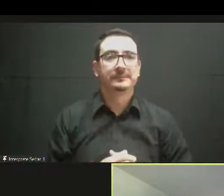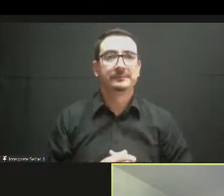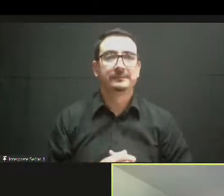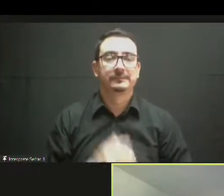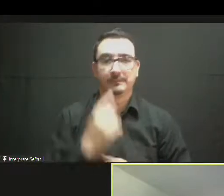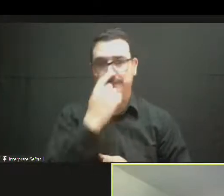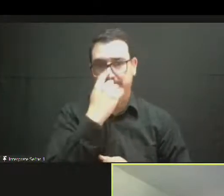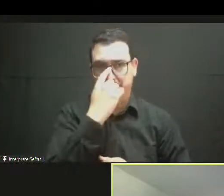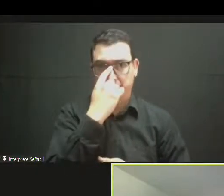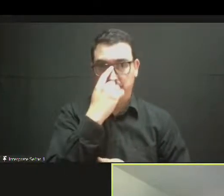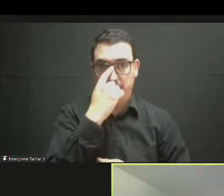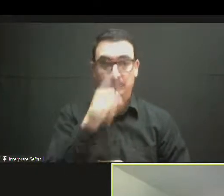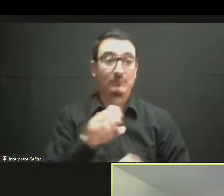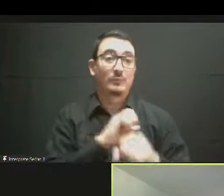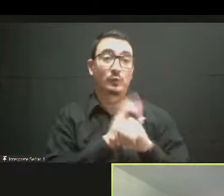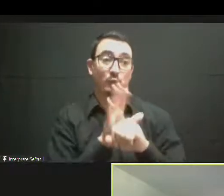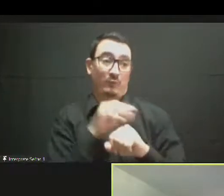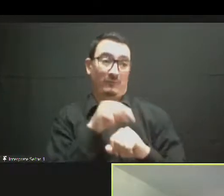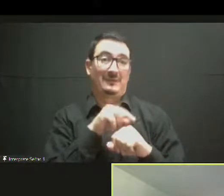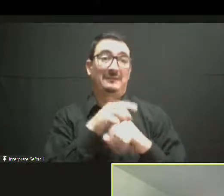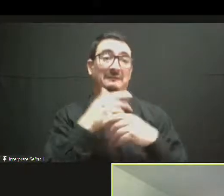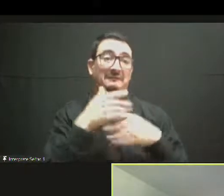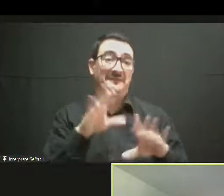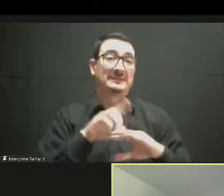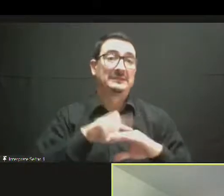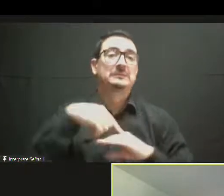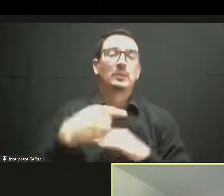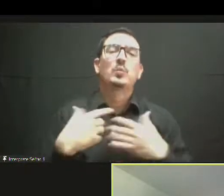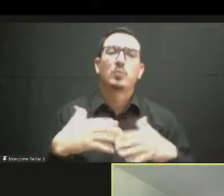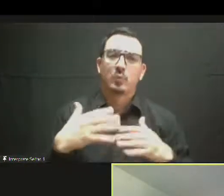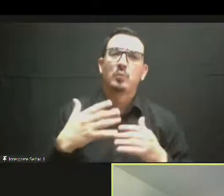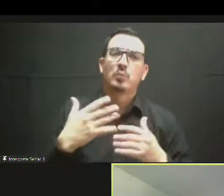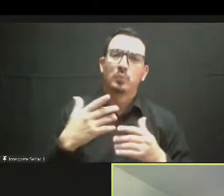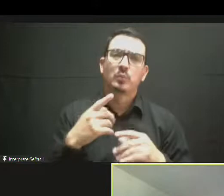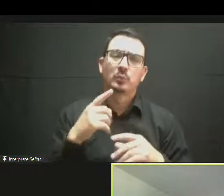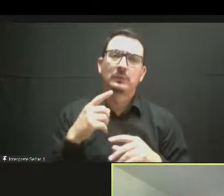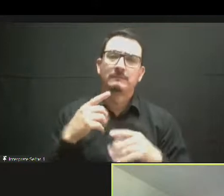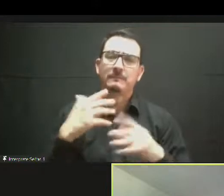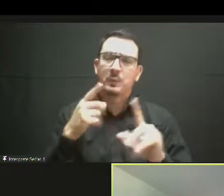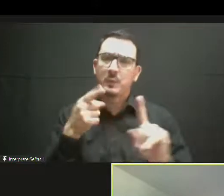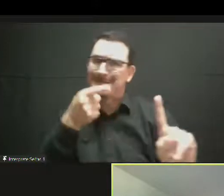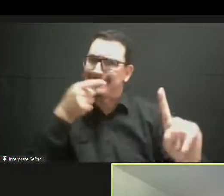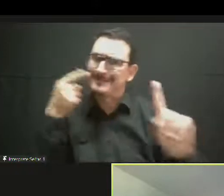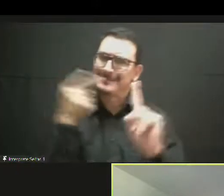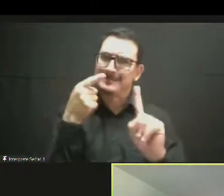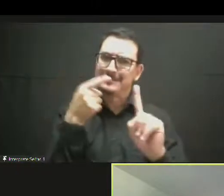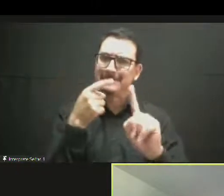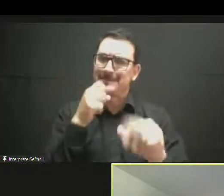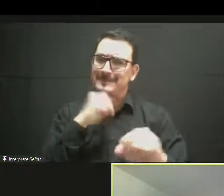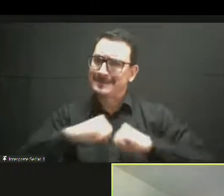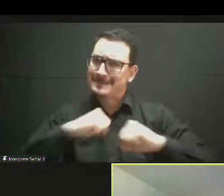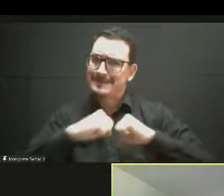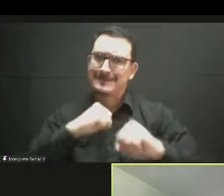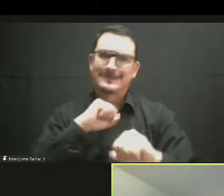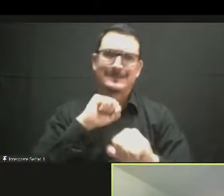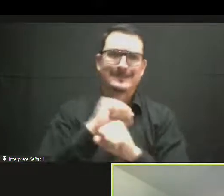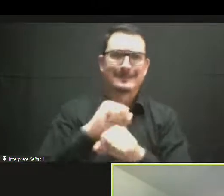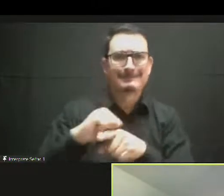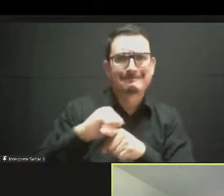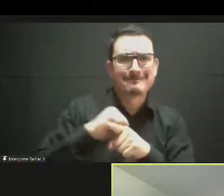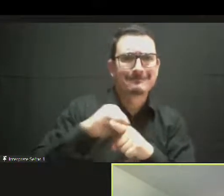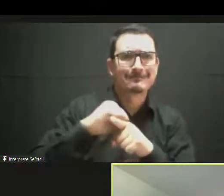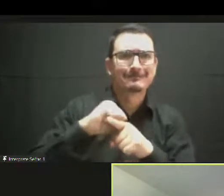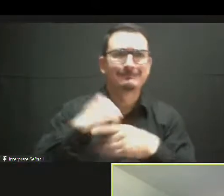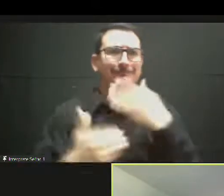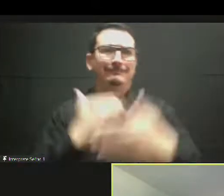obviously great challenge, because to move the fundamentals of a structure of an educational system of a country takes a lot